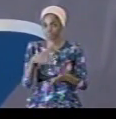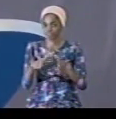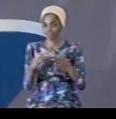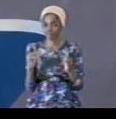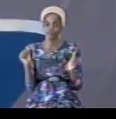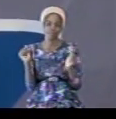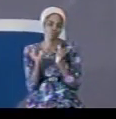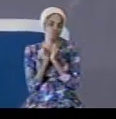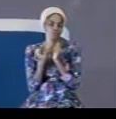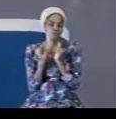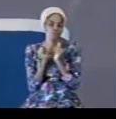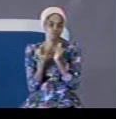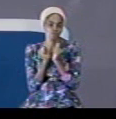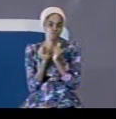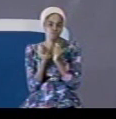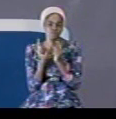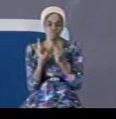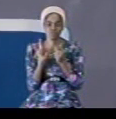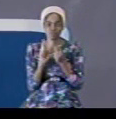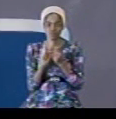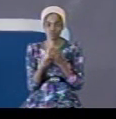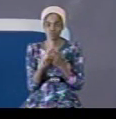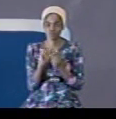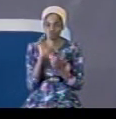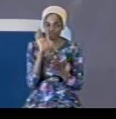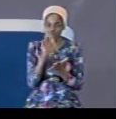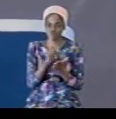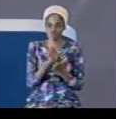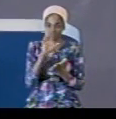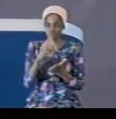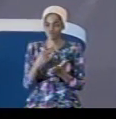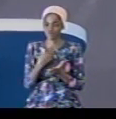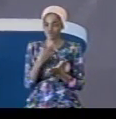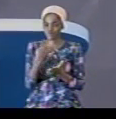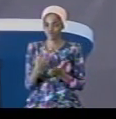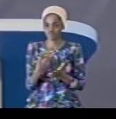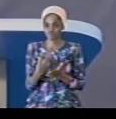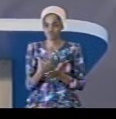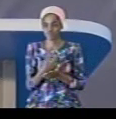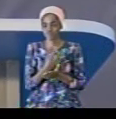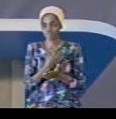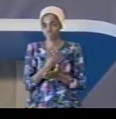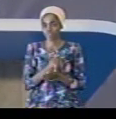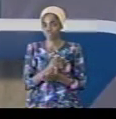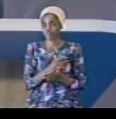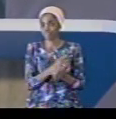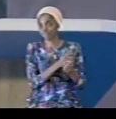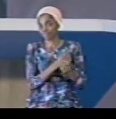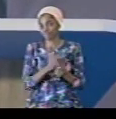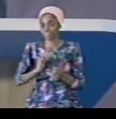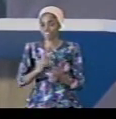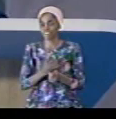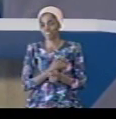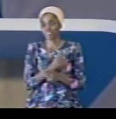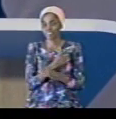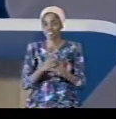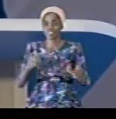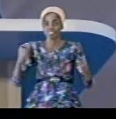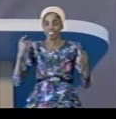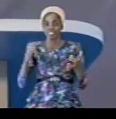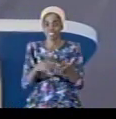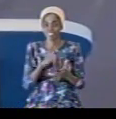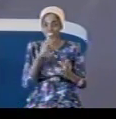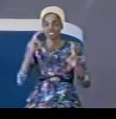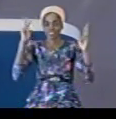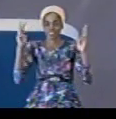cold to catch our voice and drown us in lethargy. This is triumphant